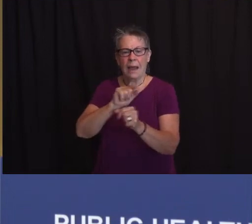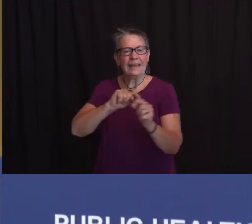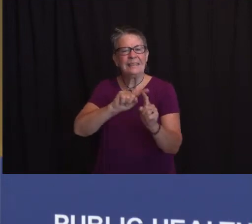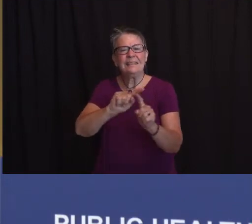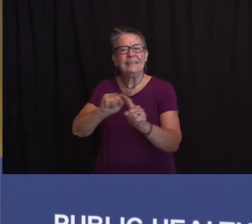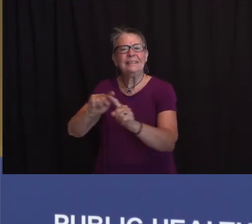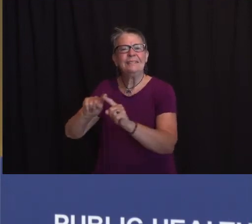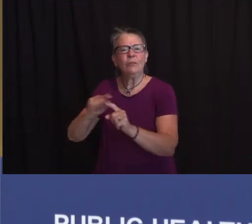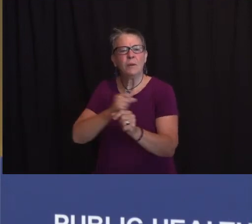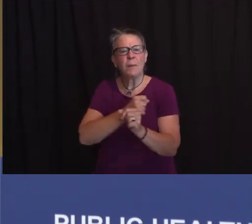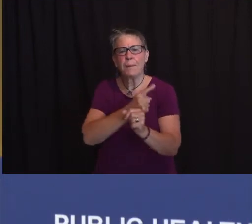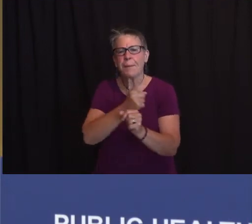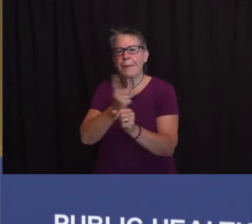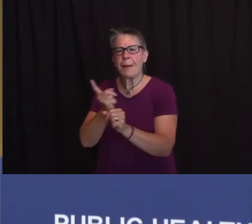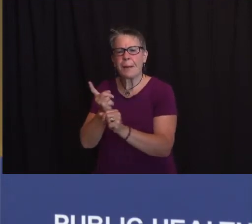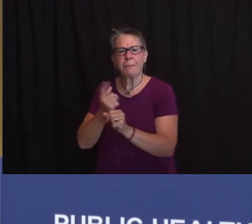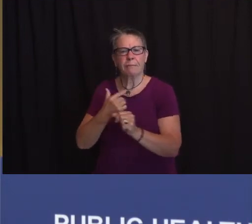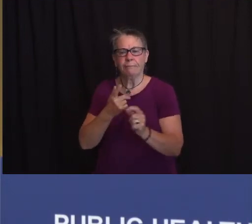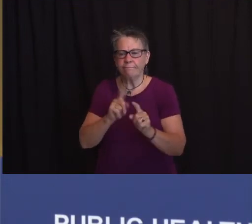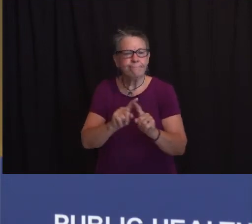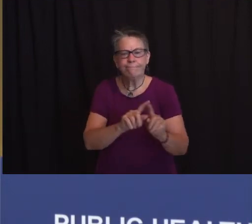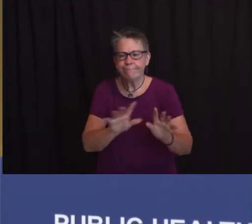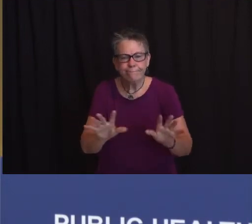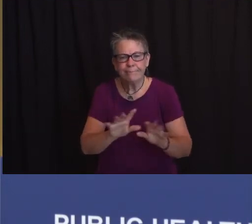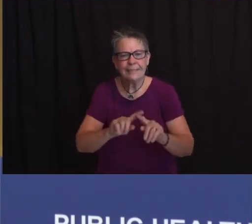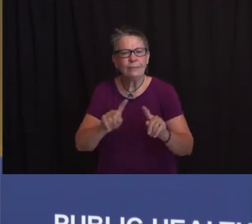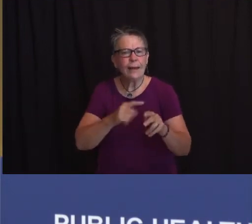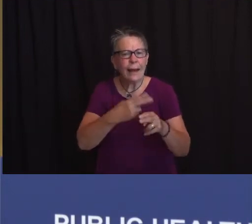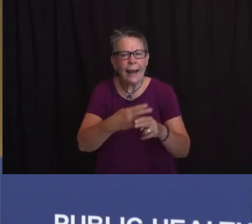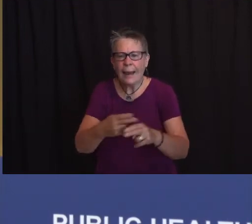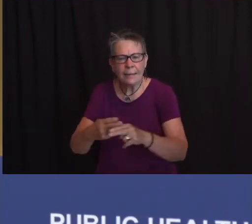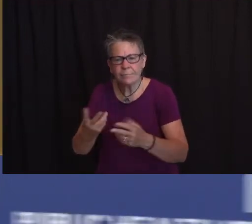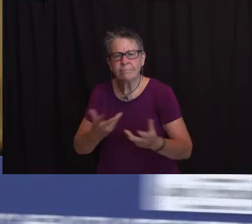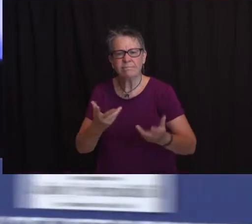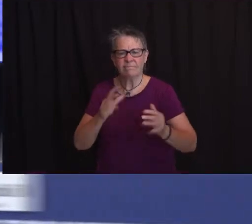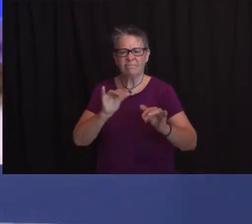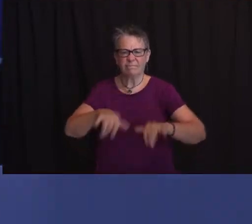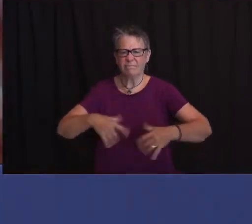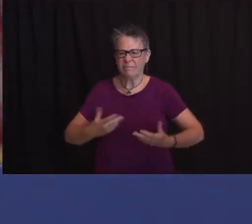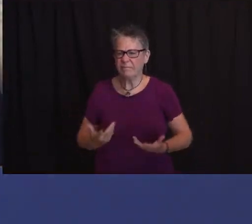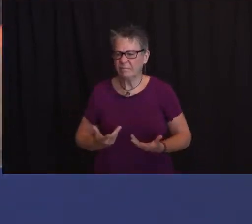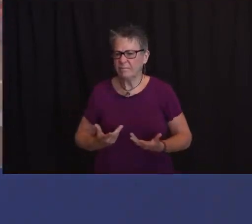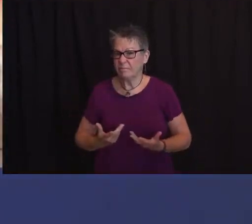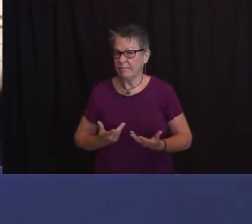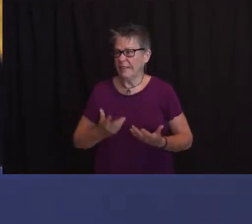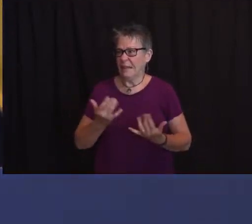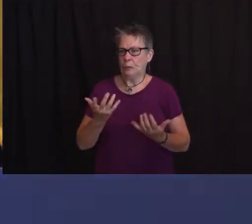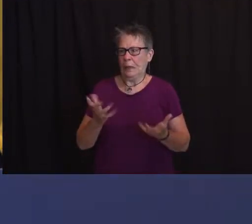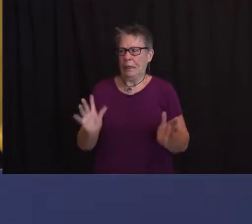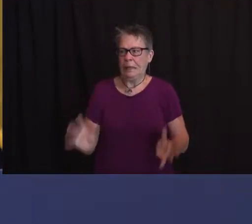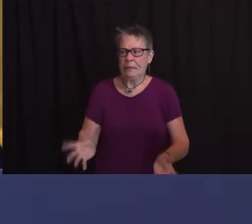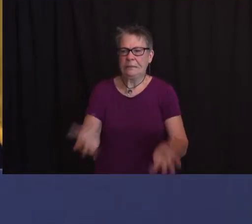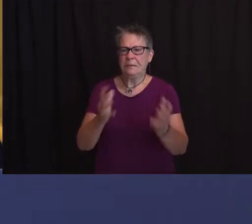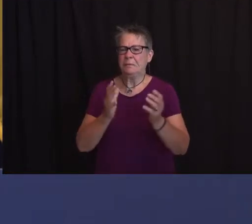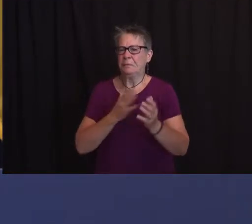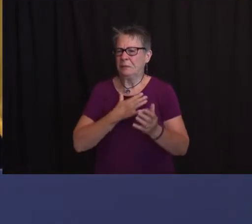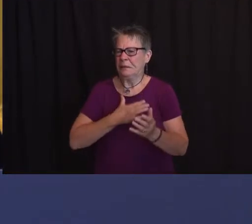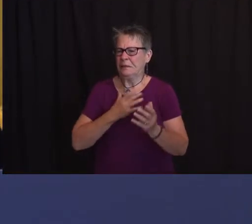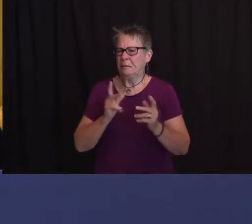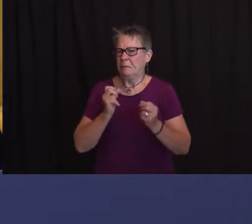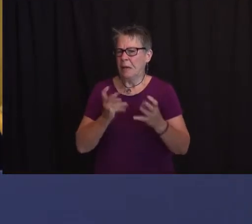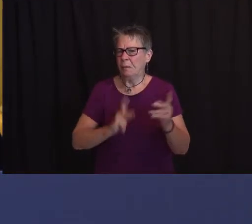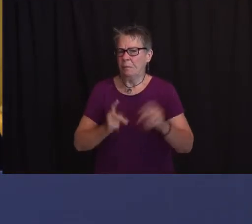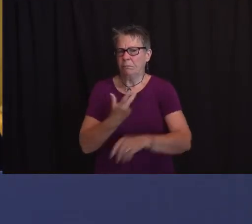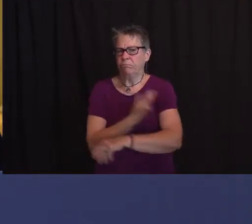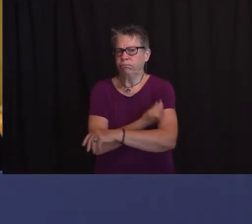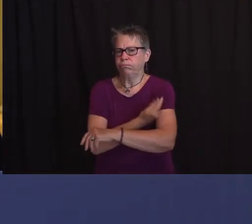really have to get the vaccination coverage optimized. Well said. Thank you. Thank you, Brent. Alex,